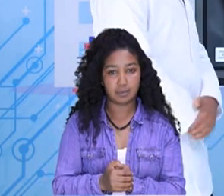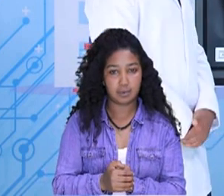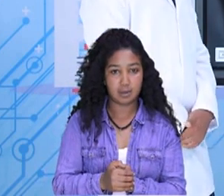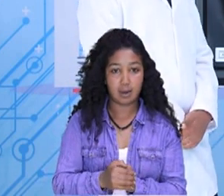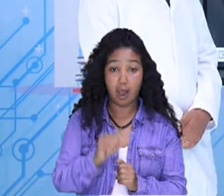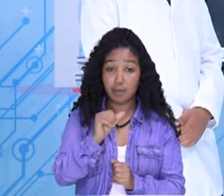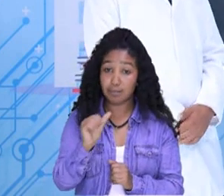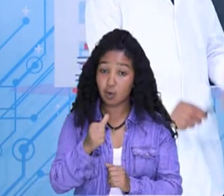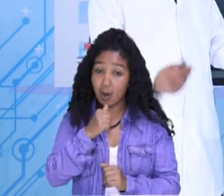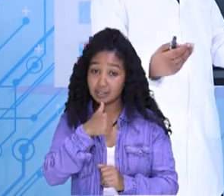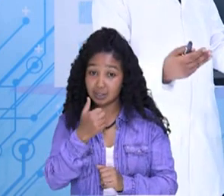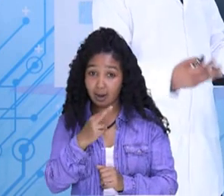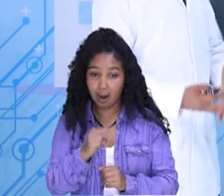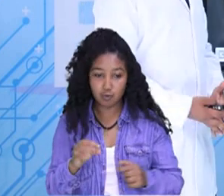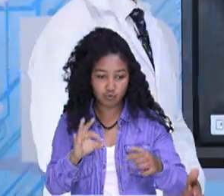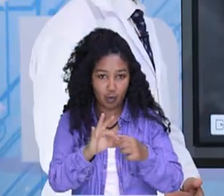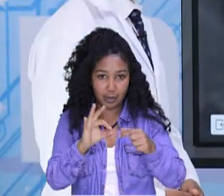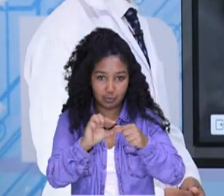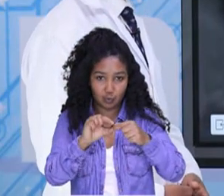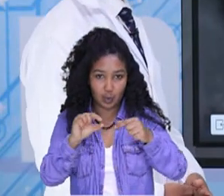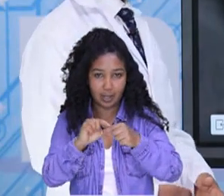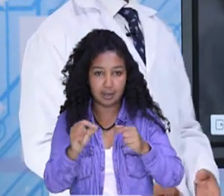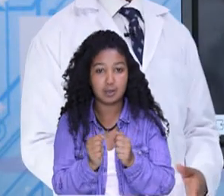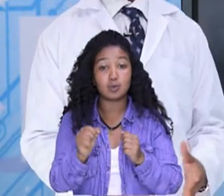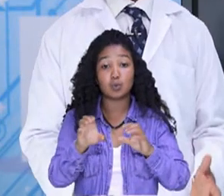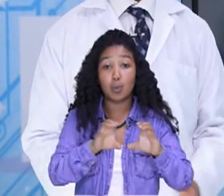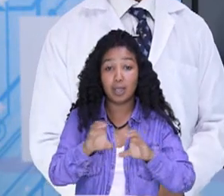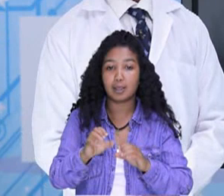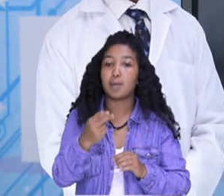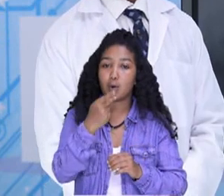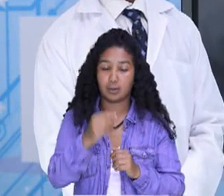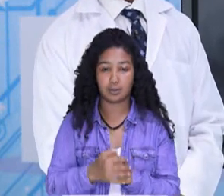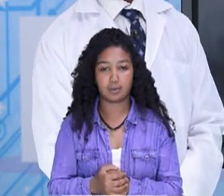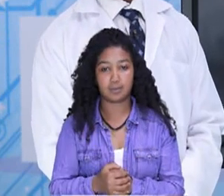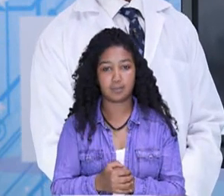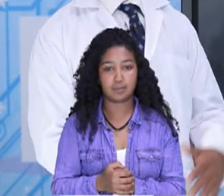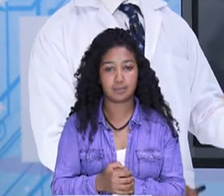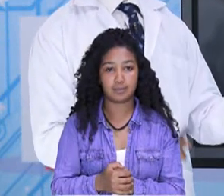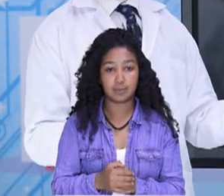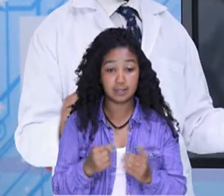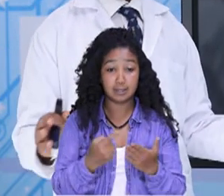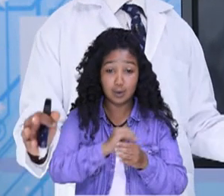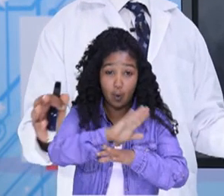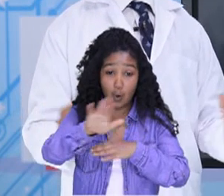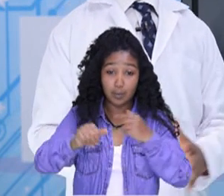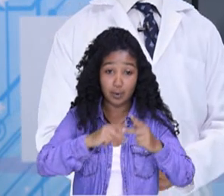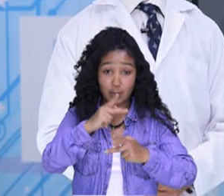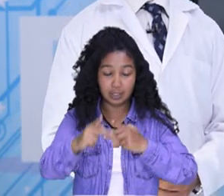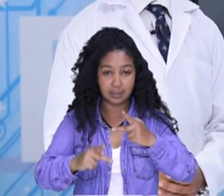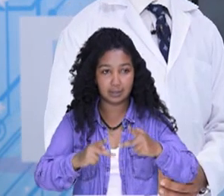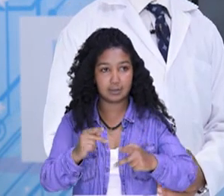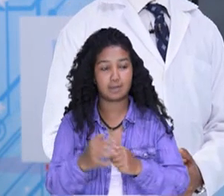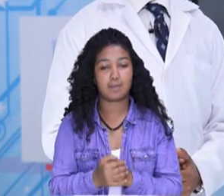Amino acids are joined together to make a protein. This whole